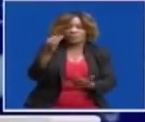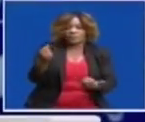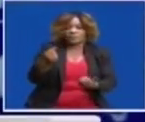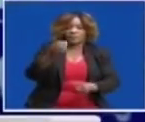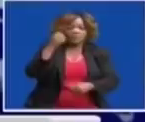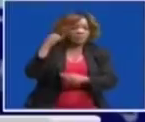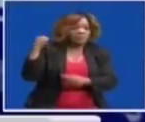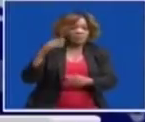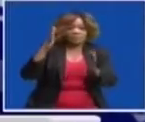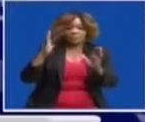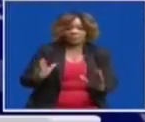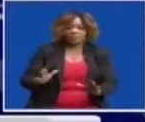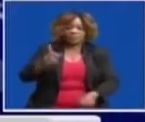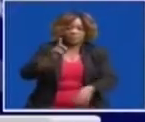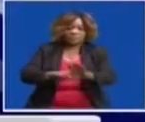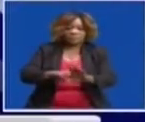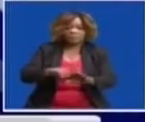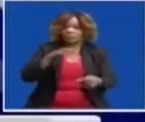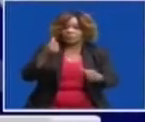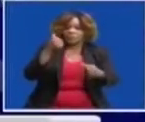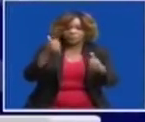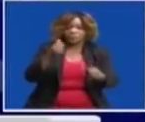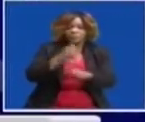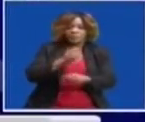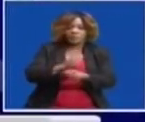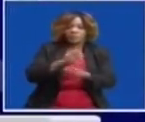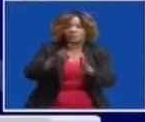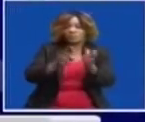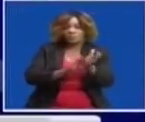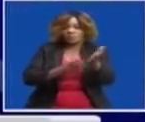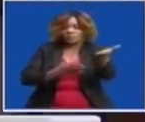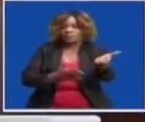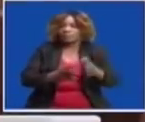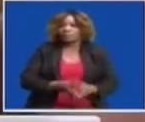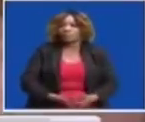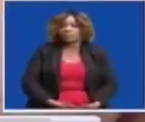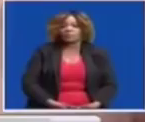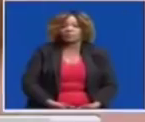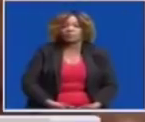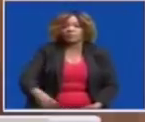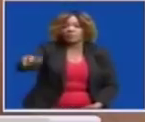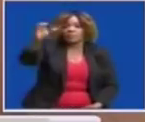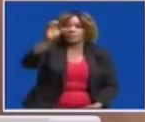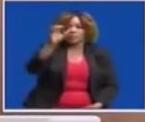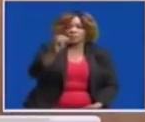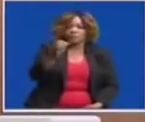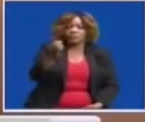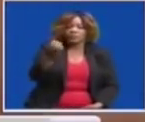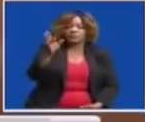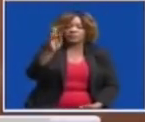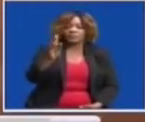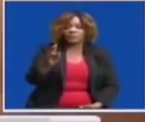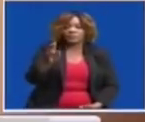to be dismissed for underperformance. Here's a report. It is 07 hours on a Friday and Central